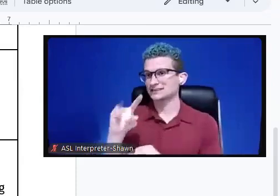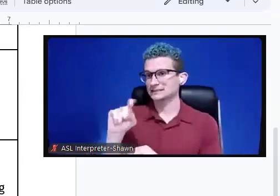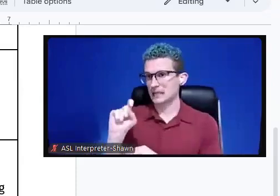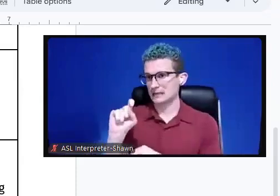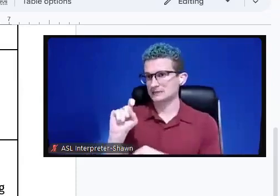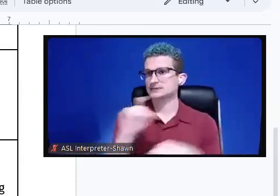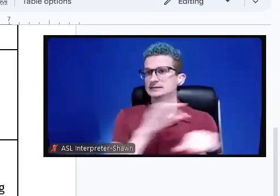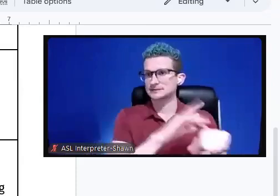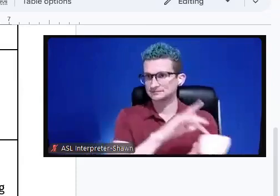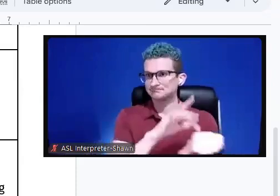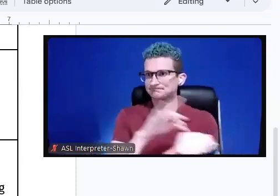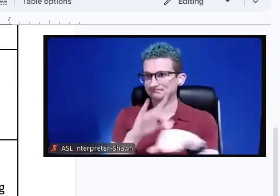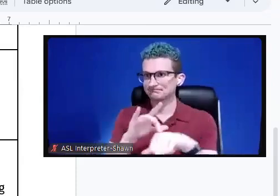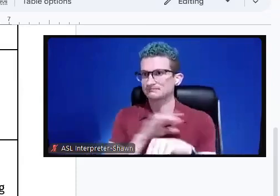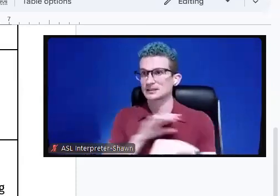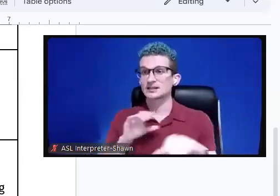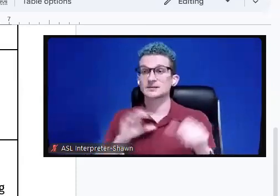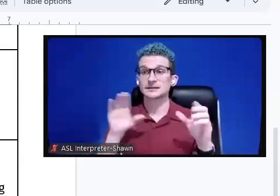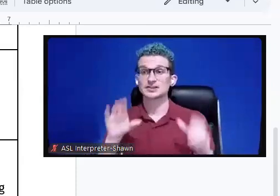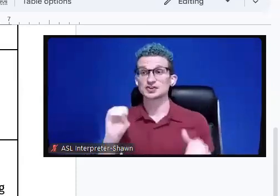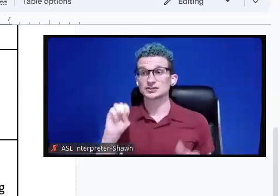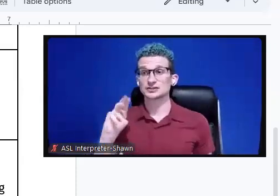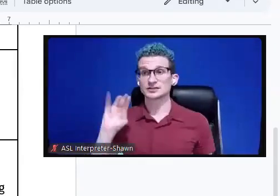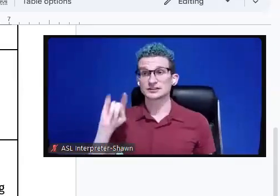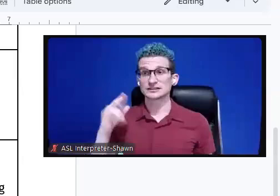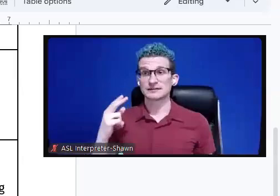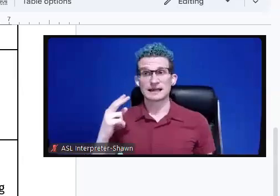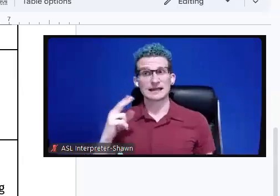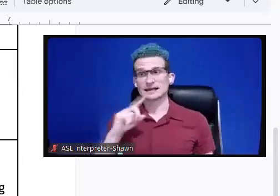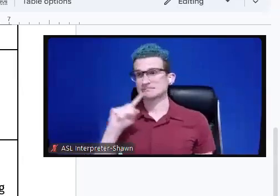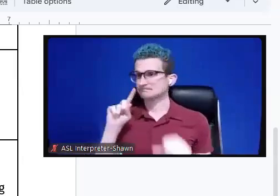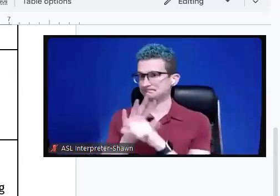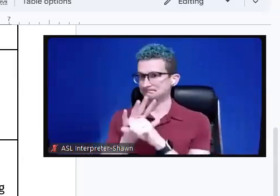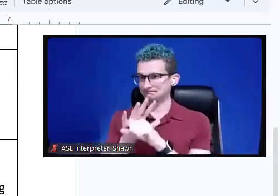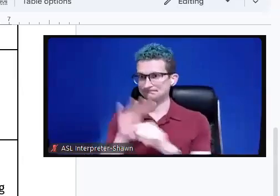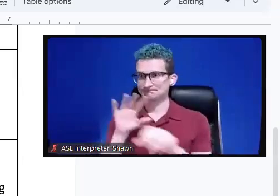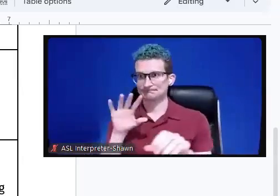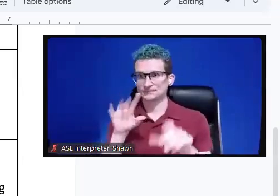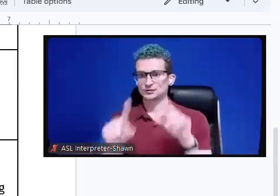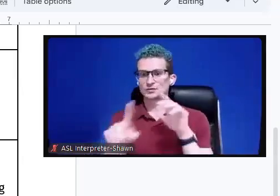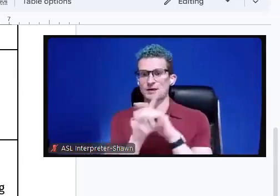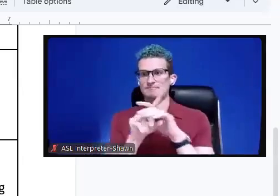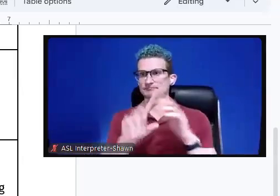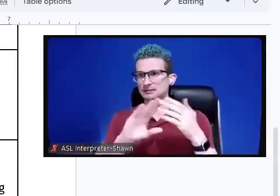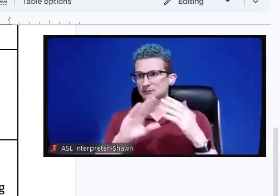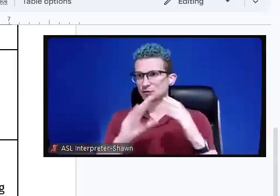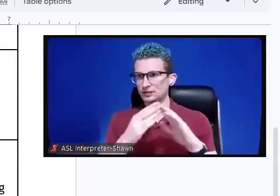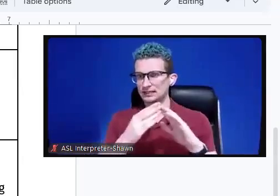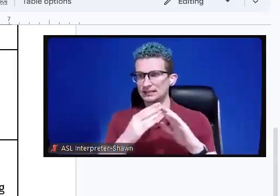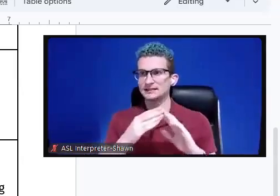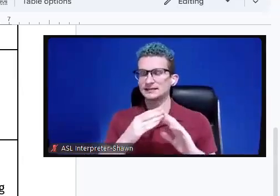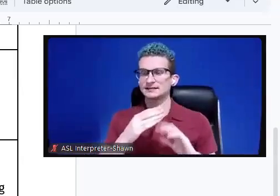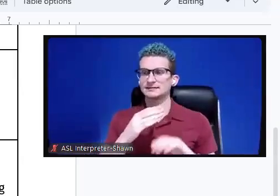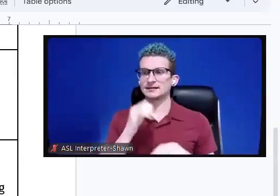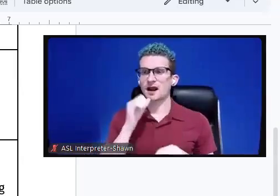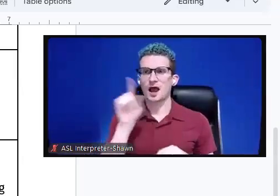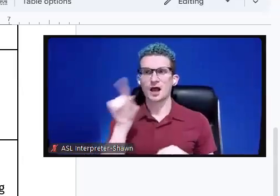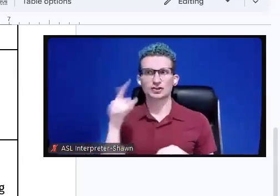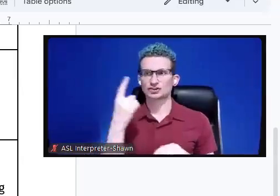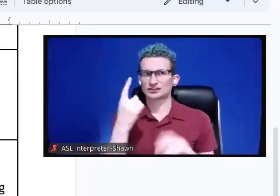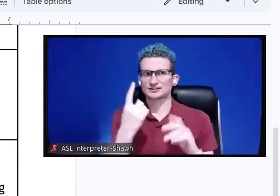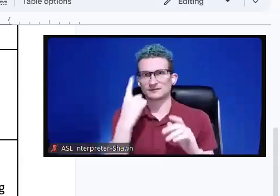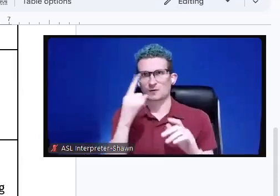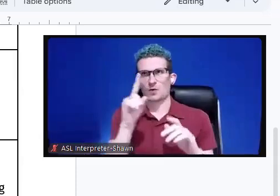committed to being in the community, not just with a presence, not just to show up, but if you have attended any of